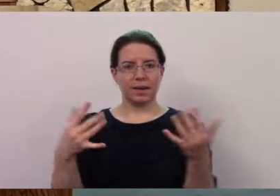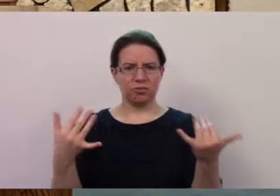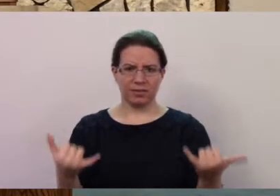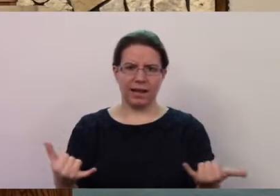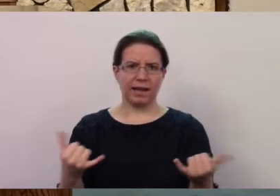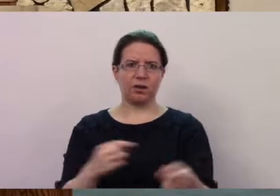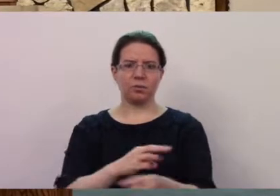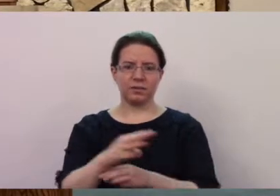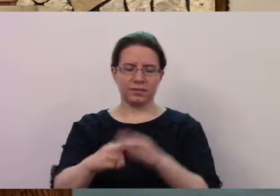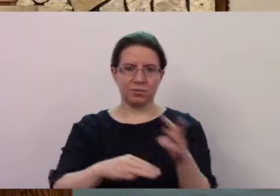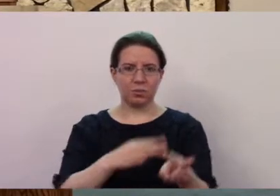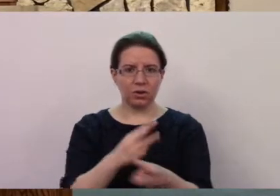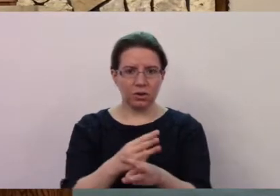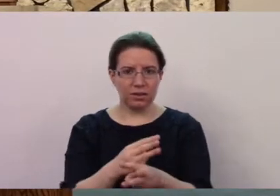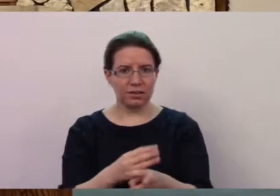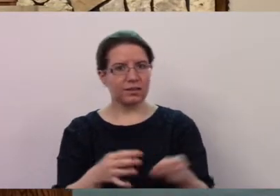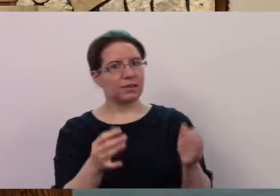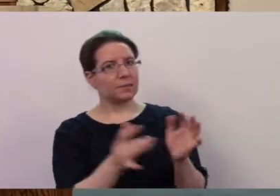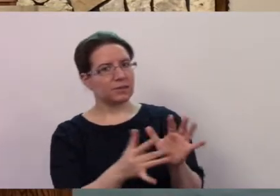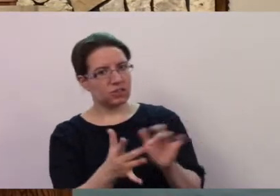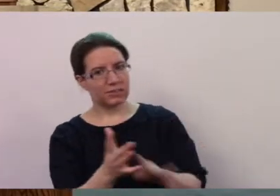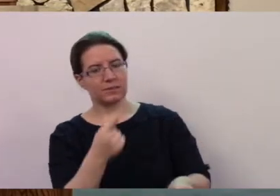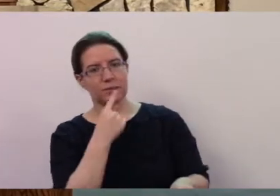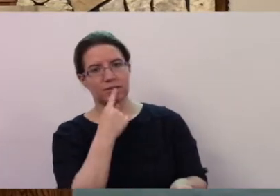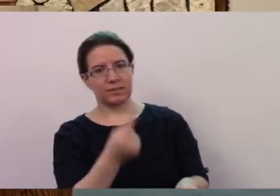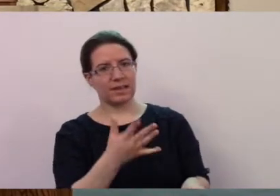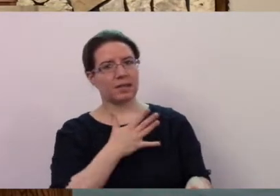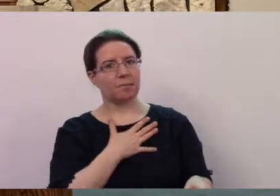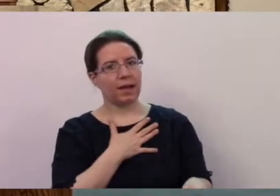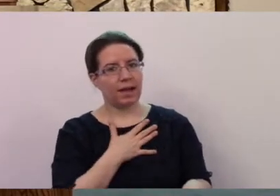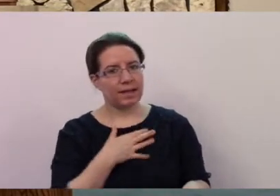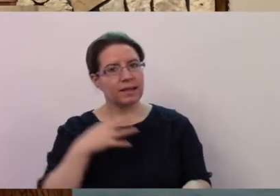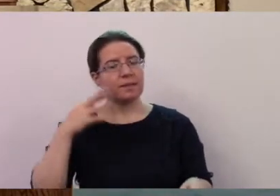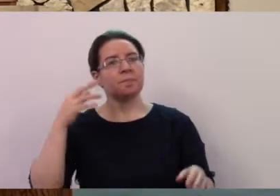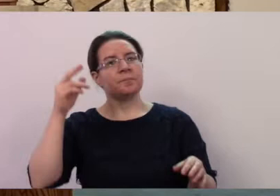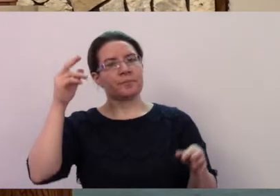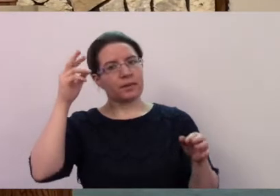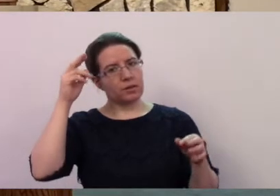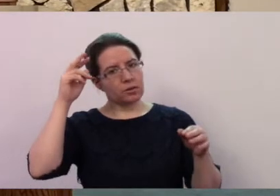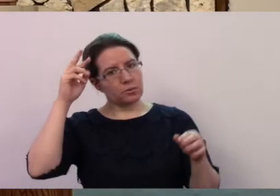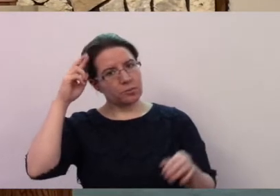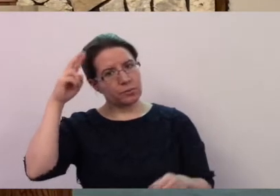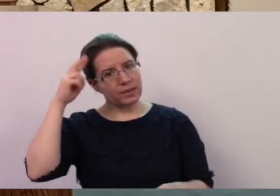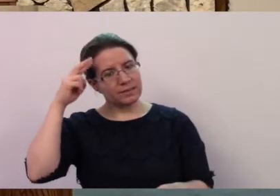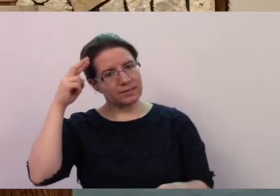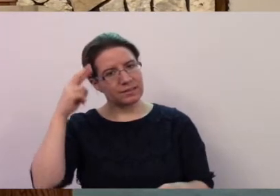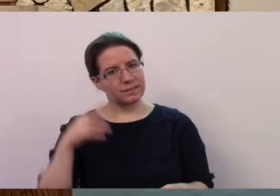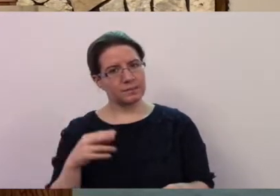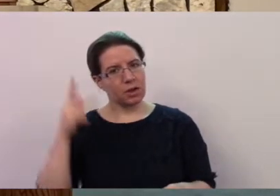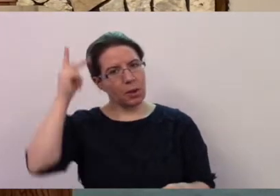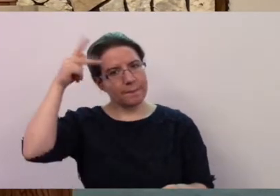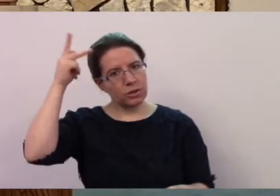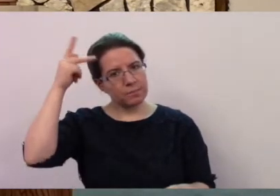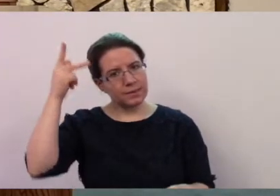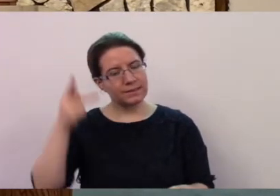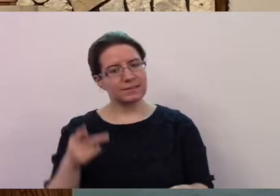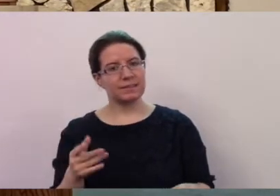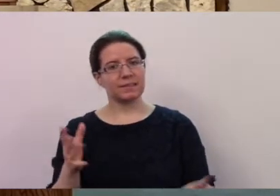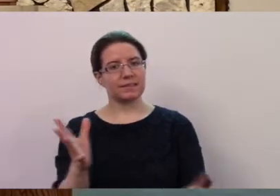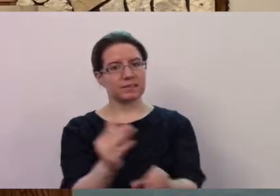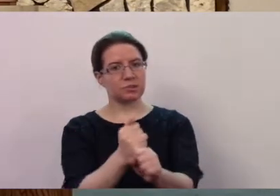My purpose is to give you eternal life. Amen. Hallelujah. Amen. Nicodemus didn't grasp all